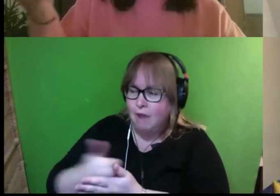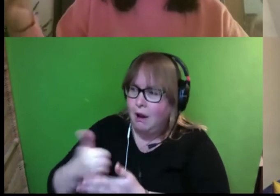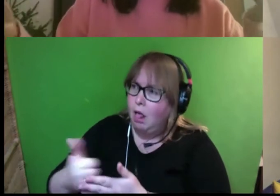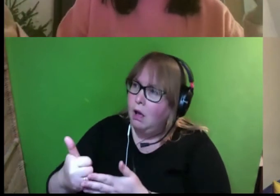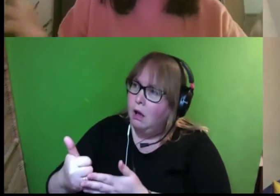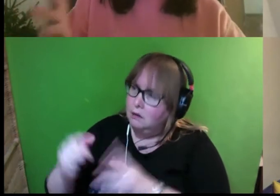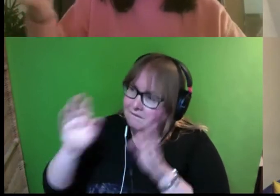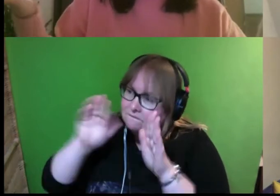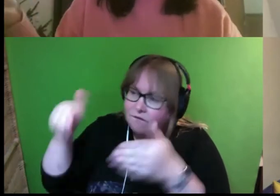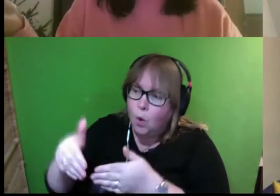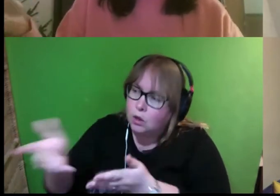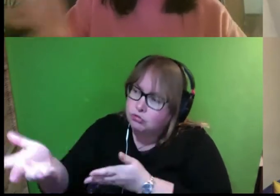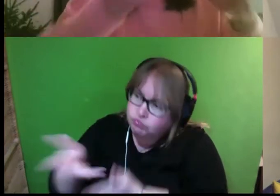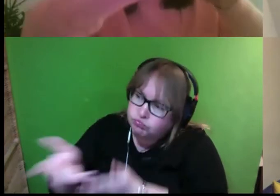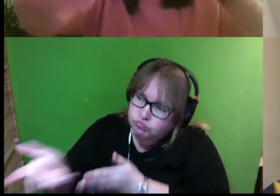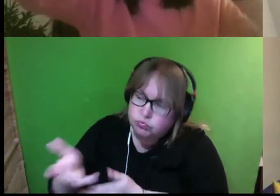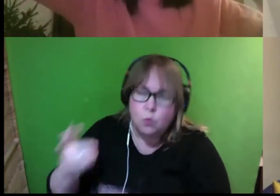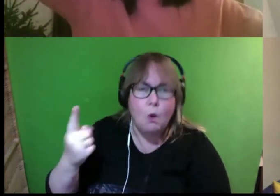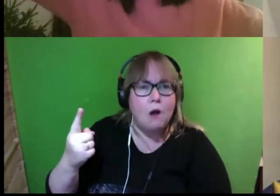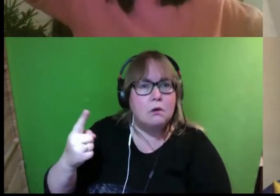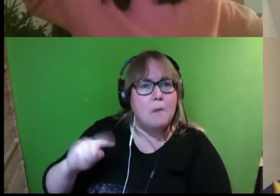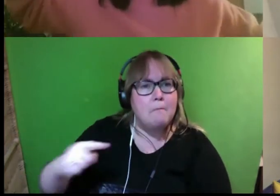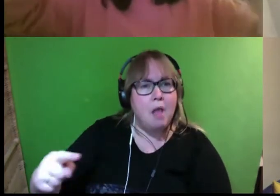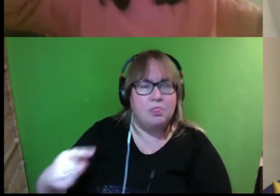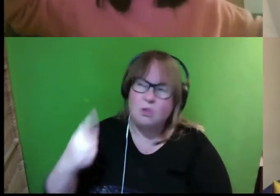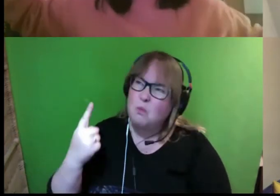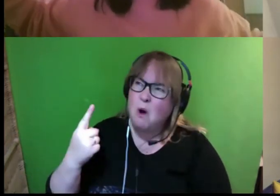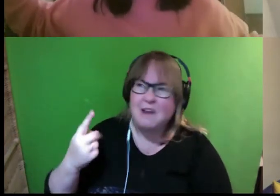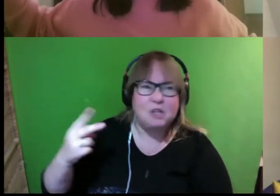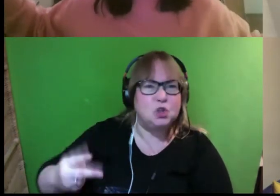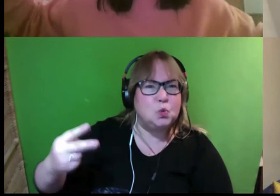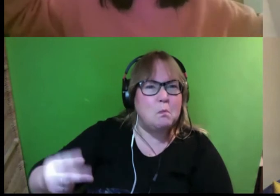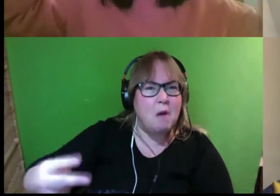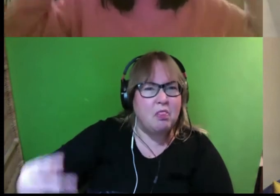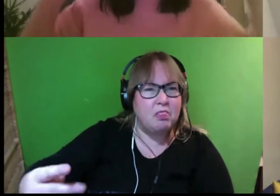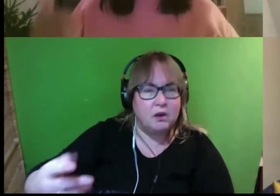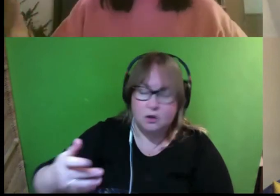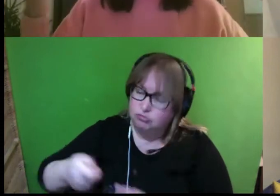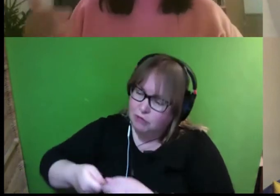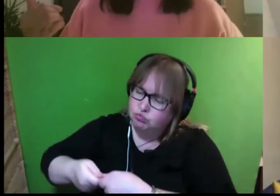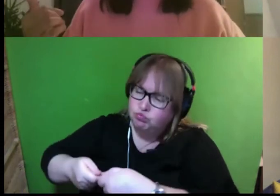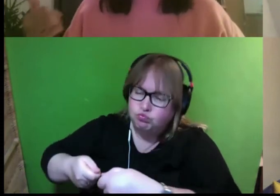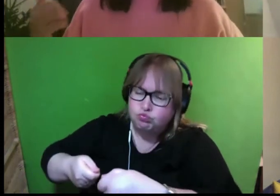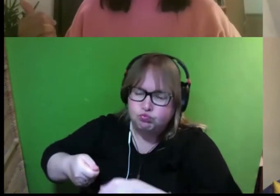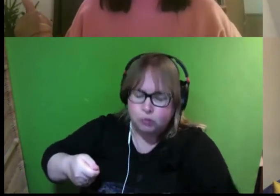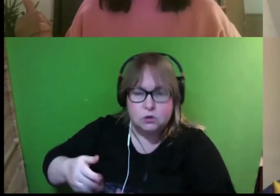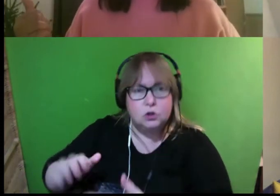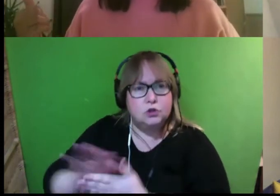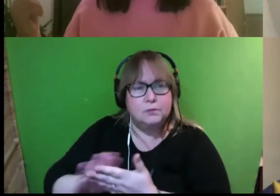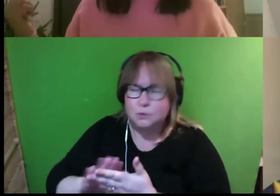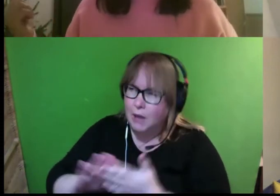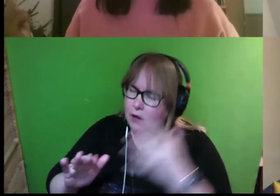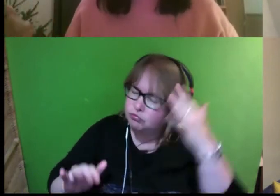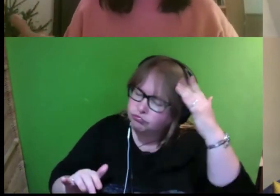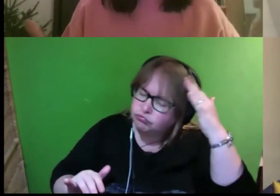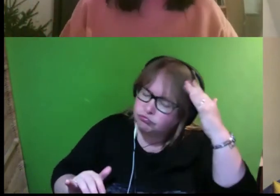once a month or once every 2 months. It's really like we've stretched it out to just really think about actually